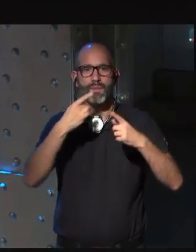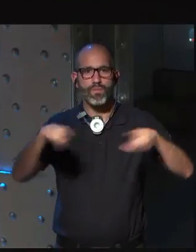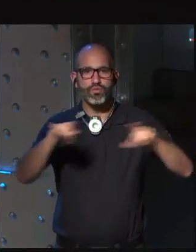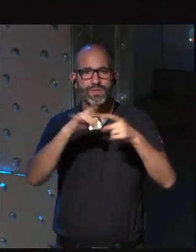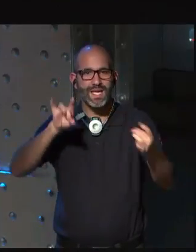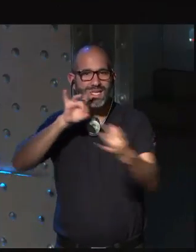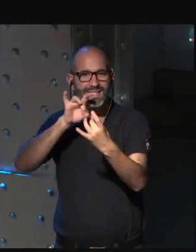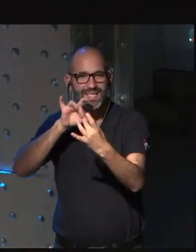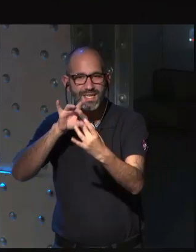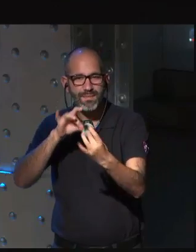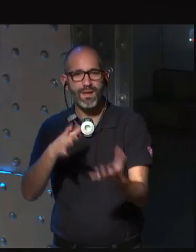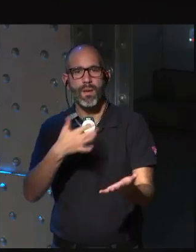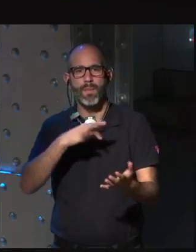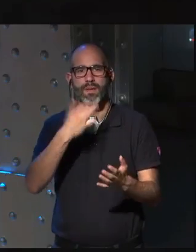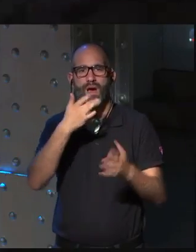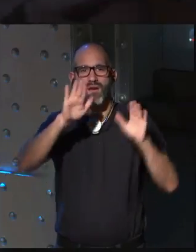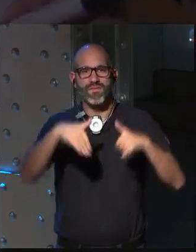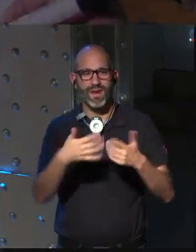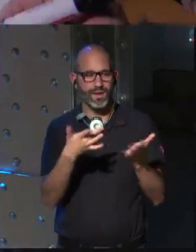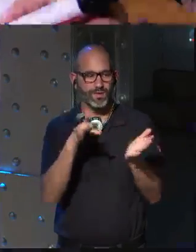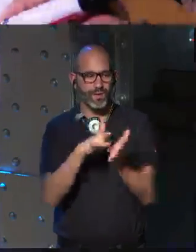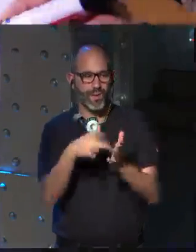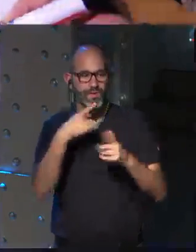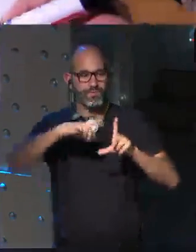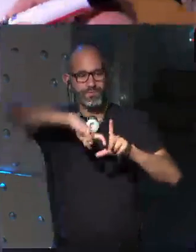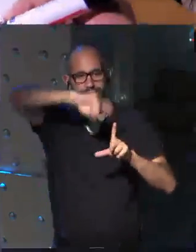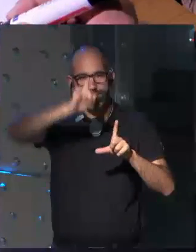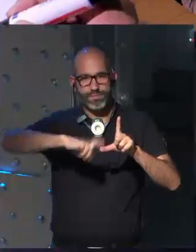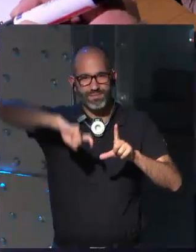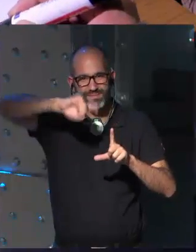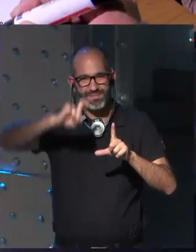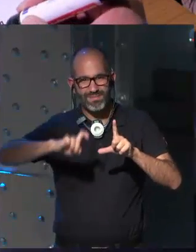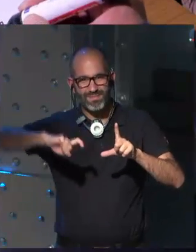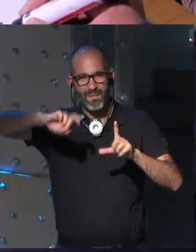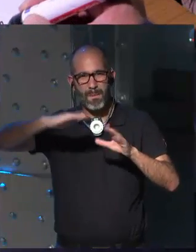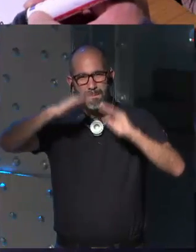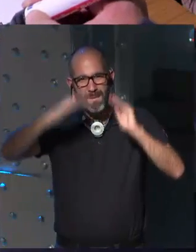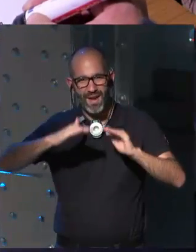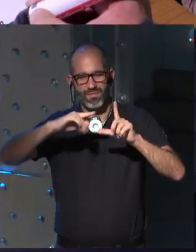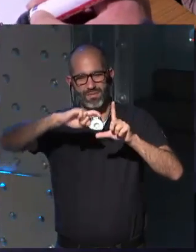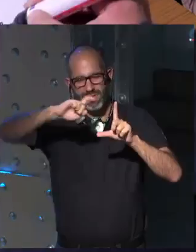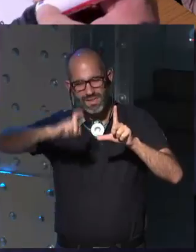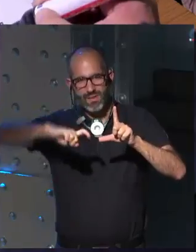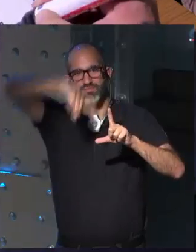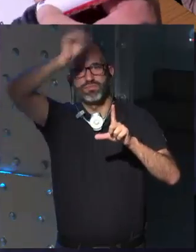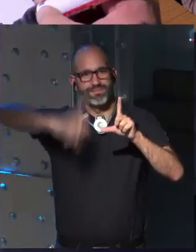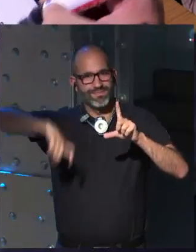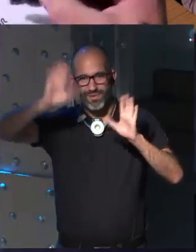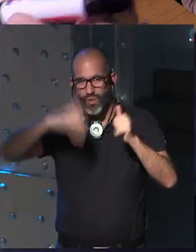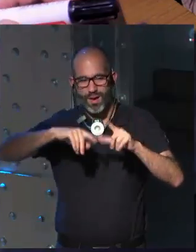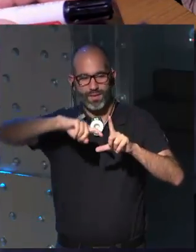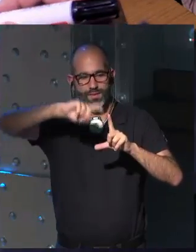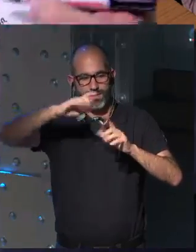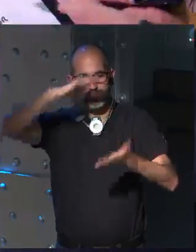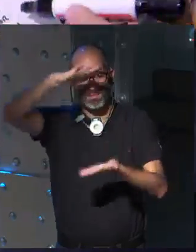tonal palette, right? I mean, there's less because there's more compression going on. The data compression, not dynamic range compression.